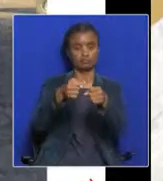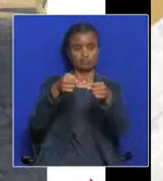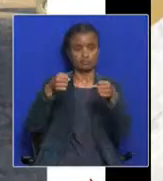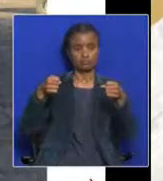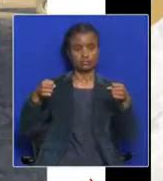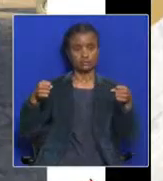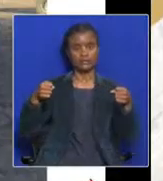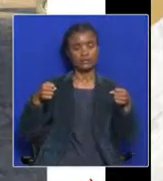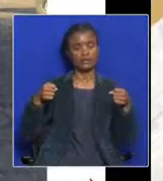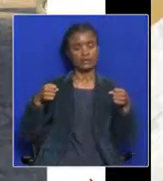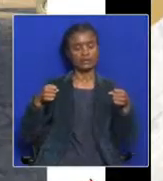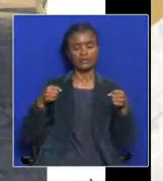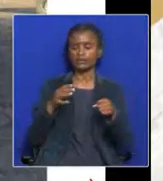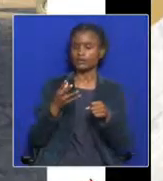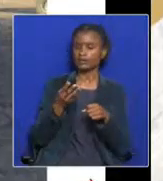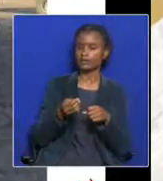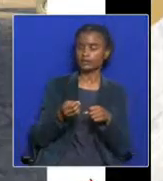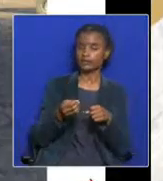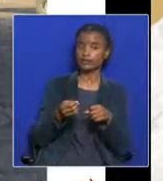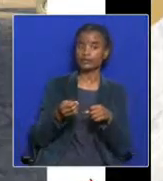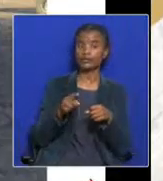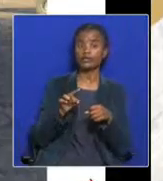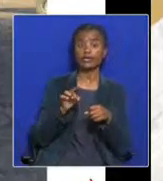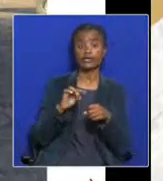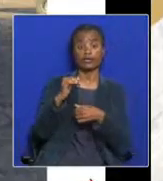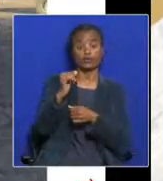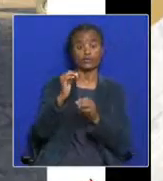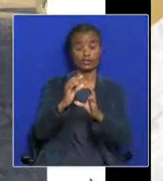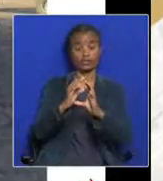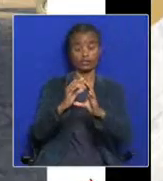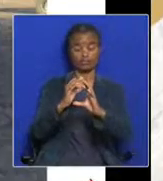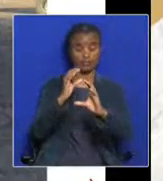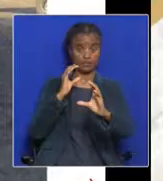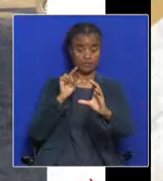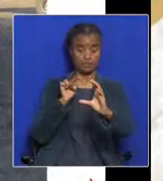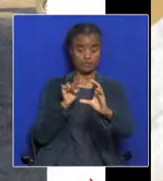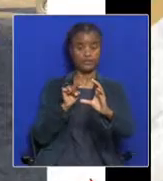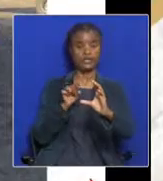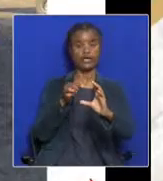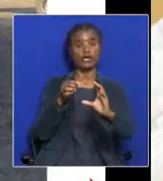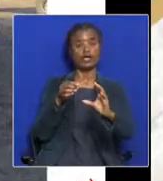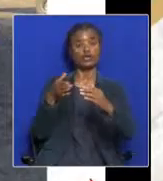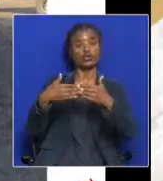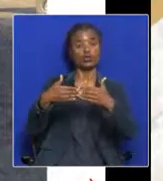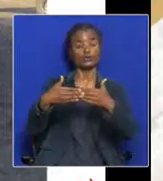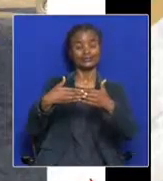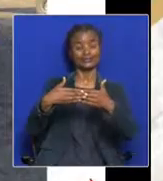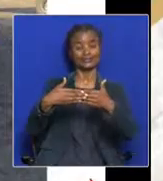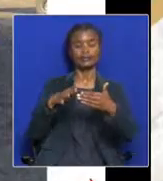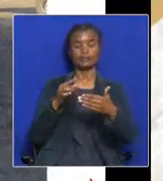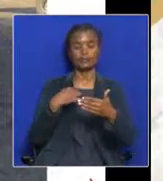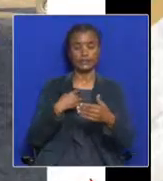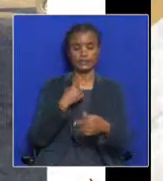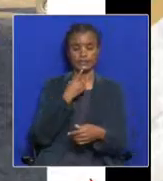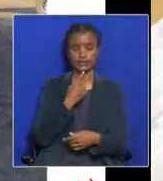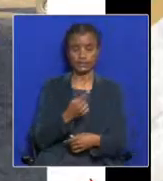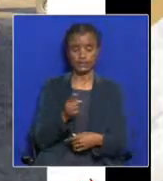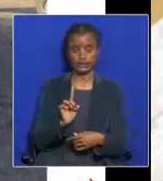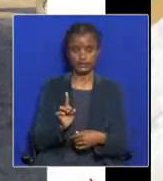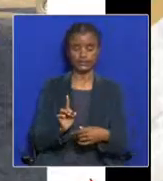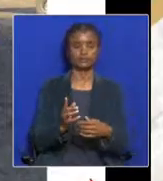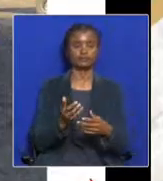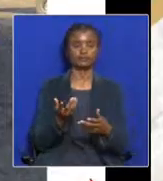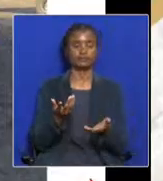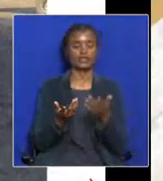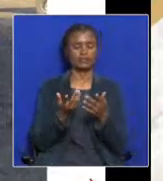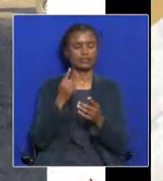The doors of your container. I would say, now I'll be estimating, Chair, but maybe